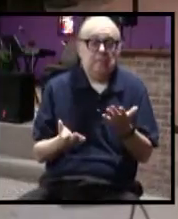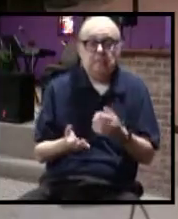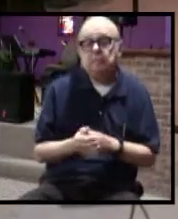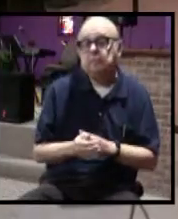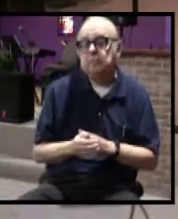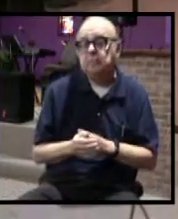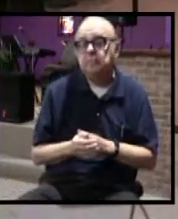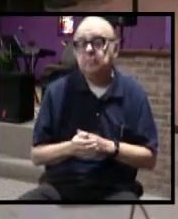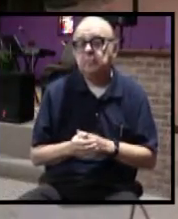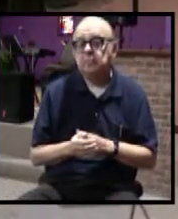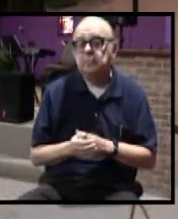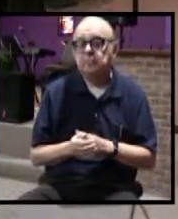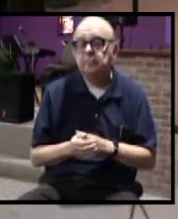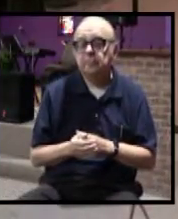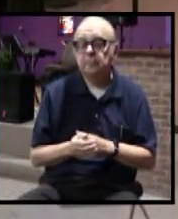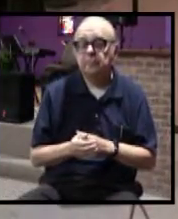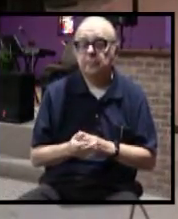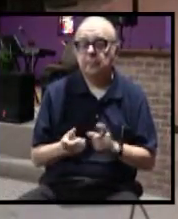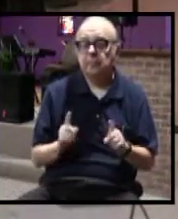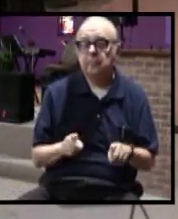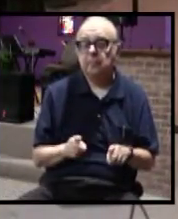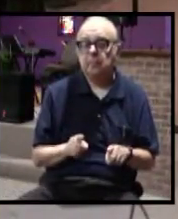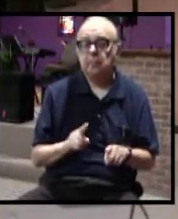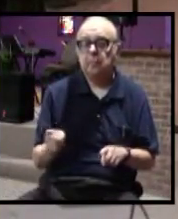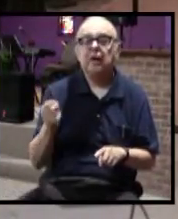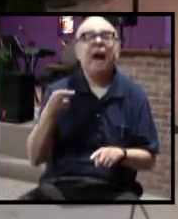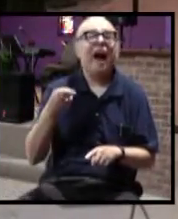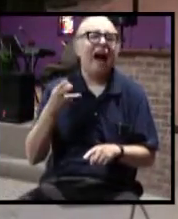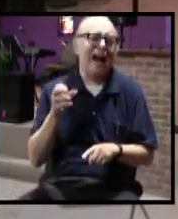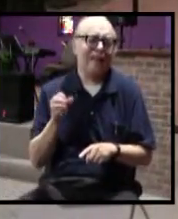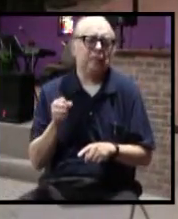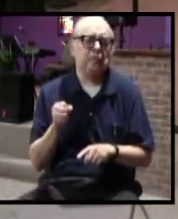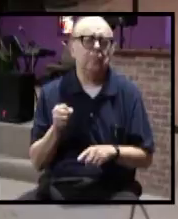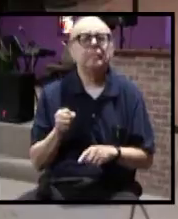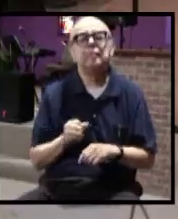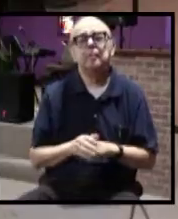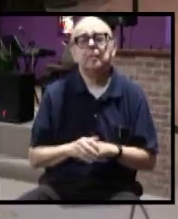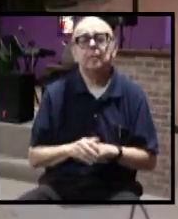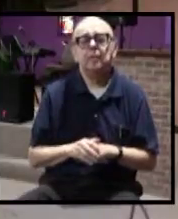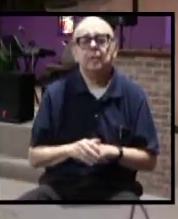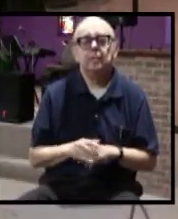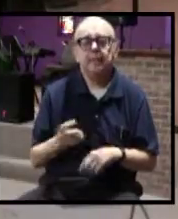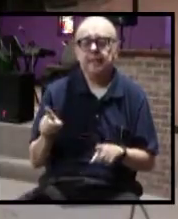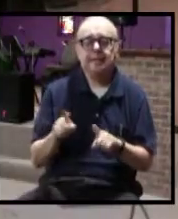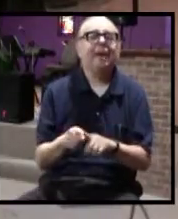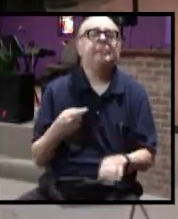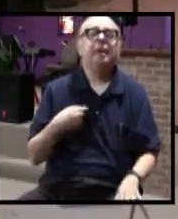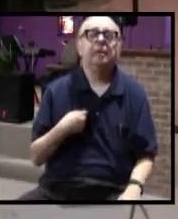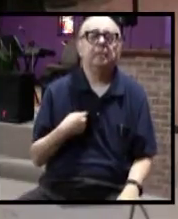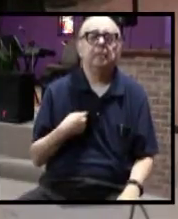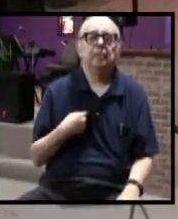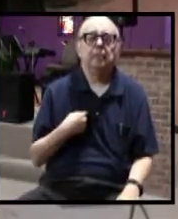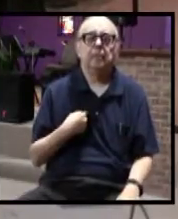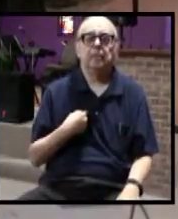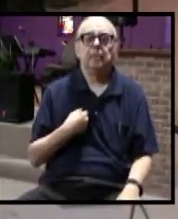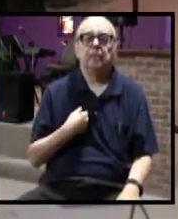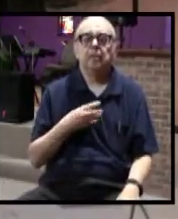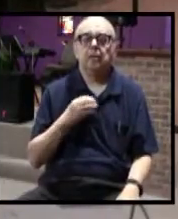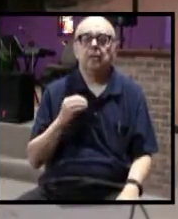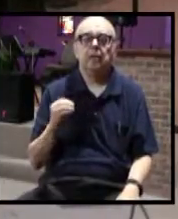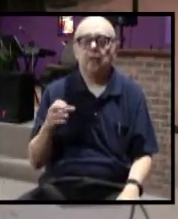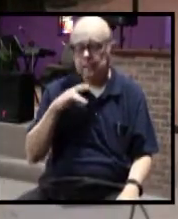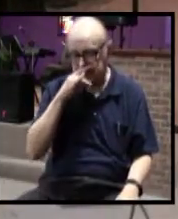Or maybe when you were in high school, kind of like me,